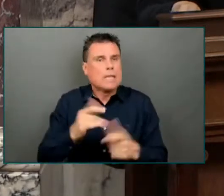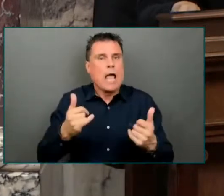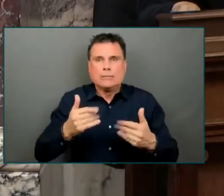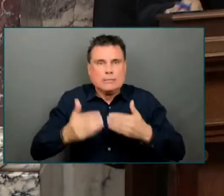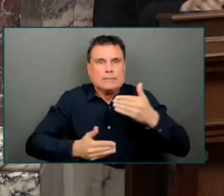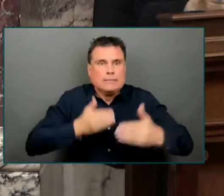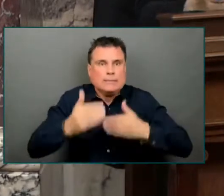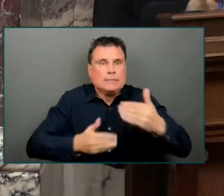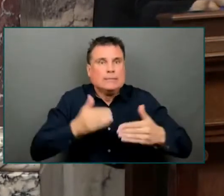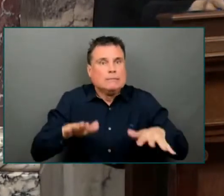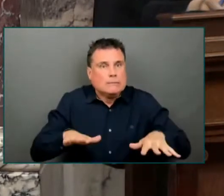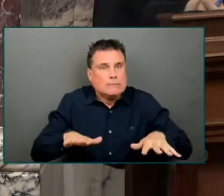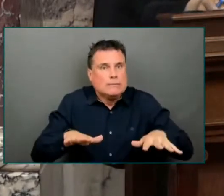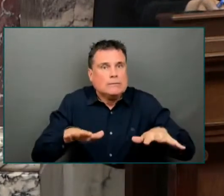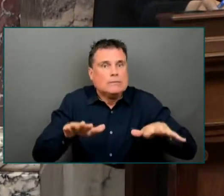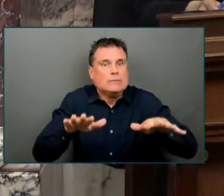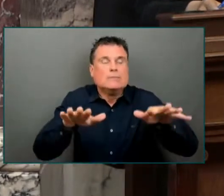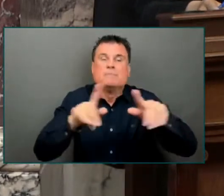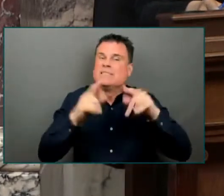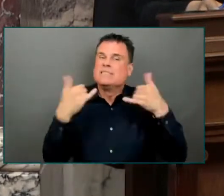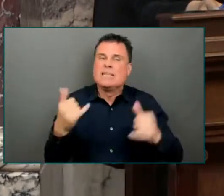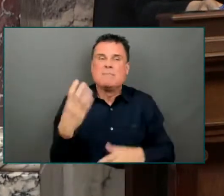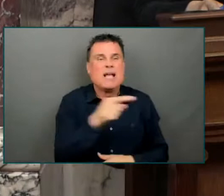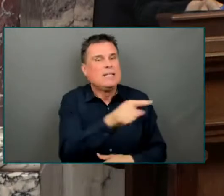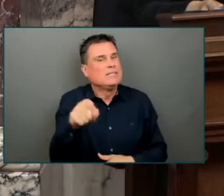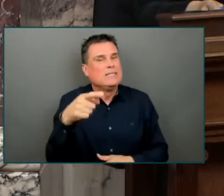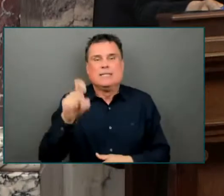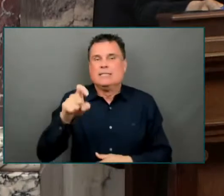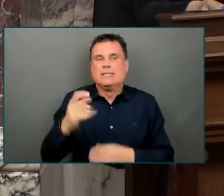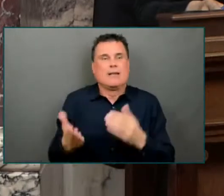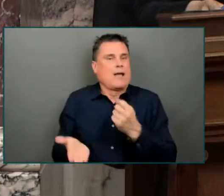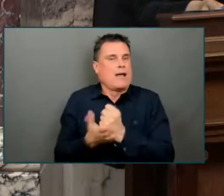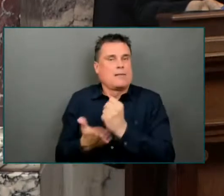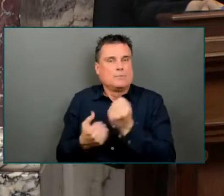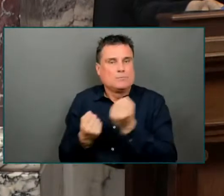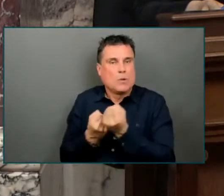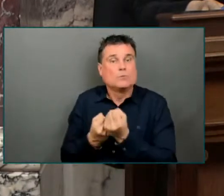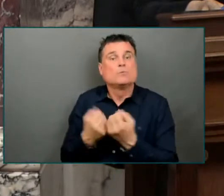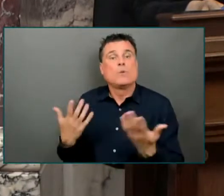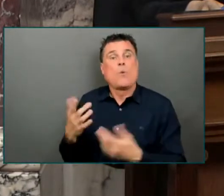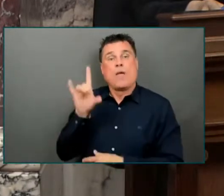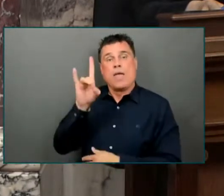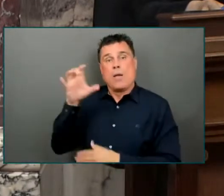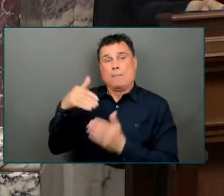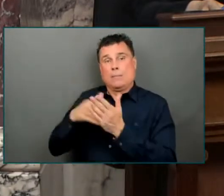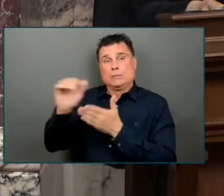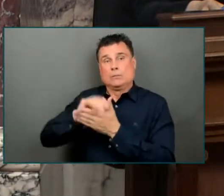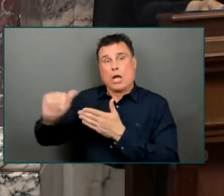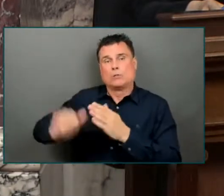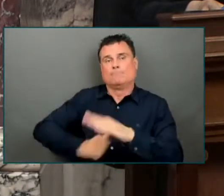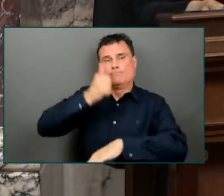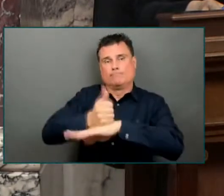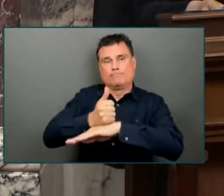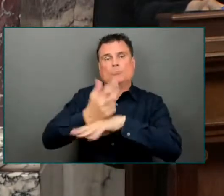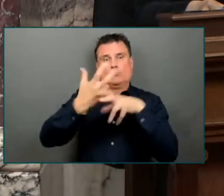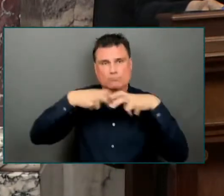are responding, Mr. Speaker, with more than $800 million in ongoing supports for businesses through this year's